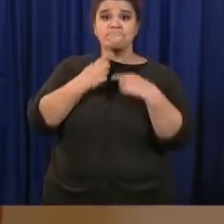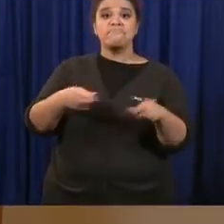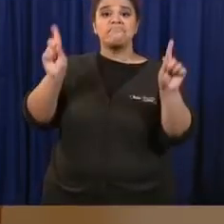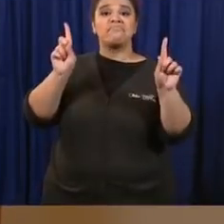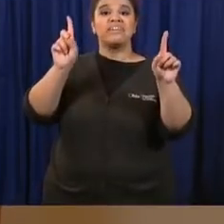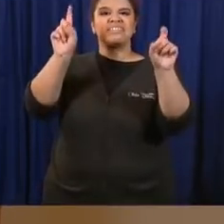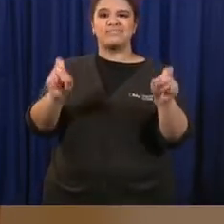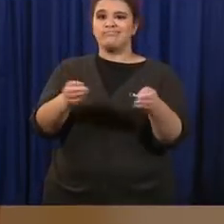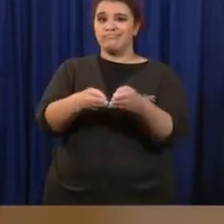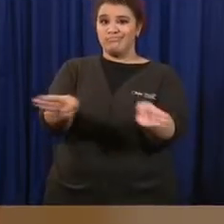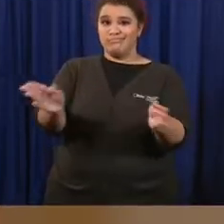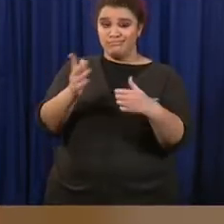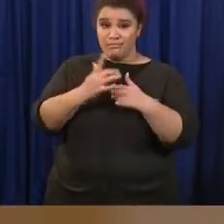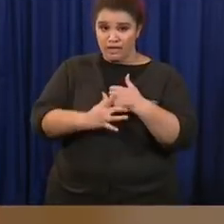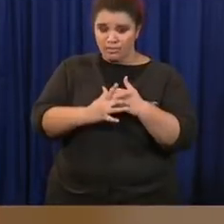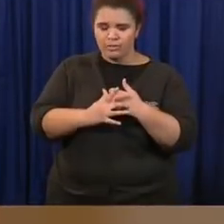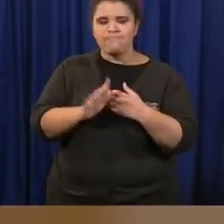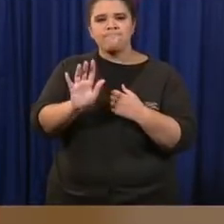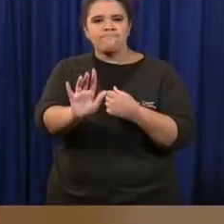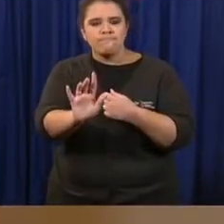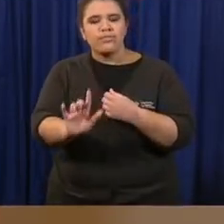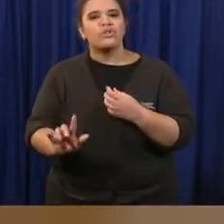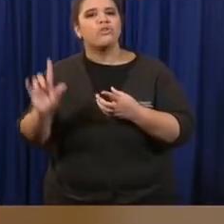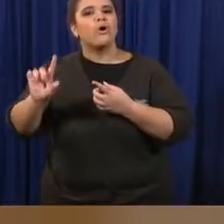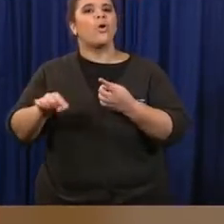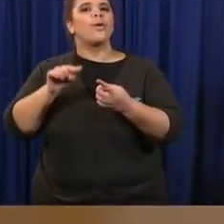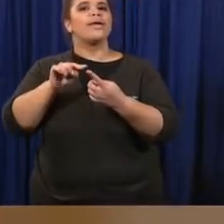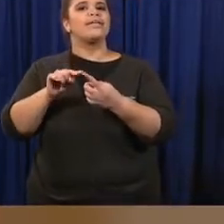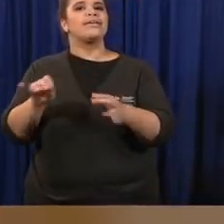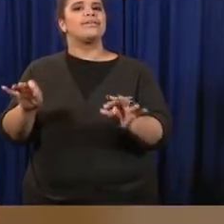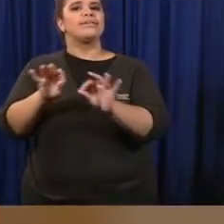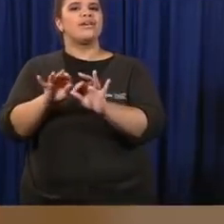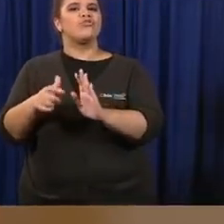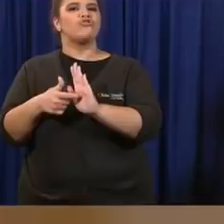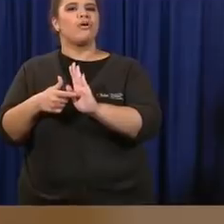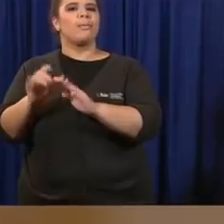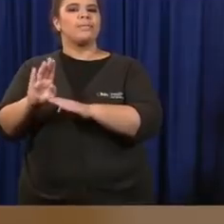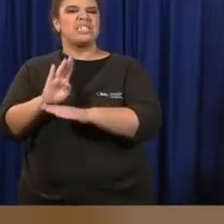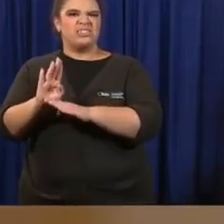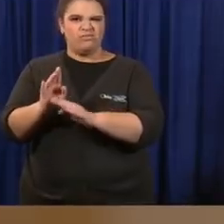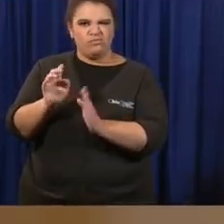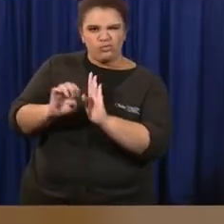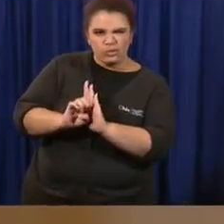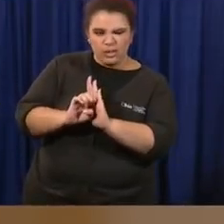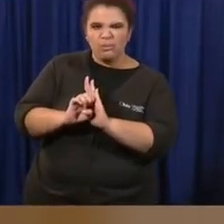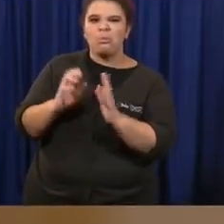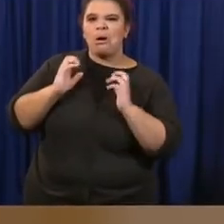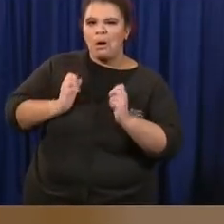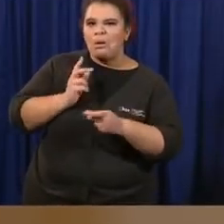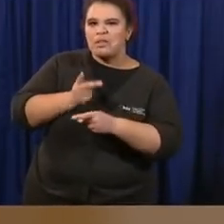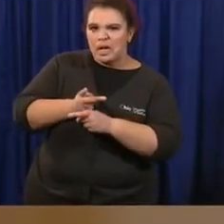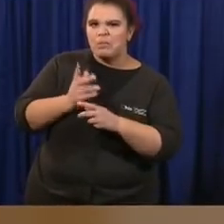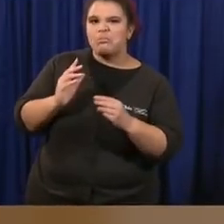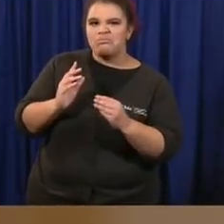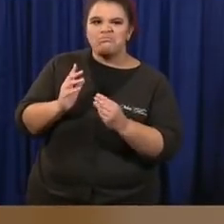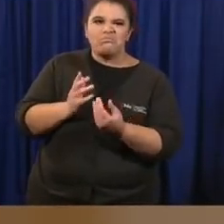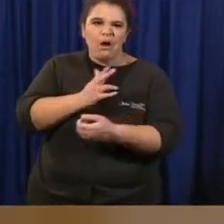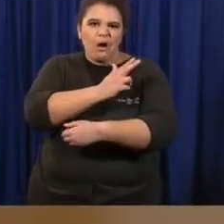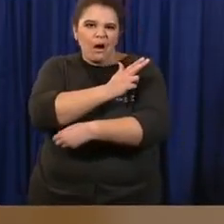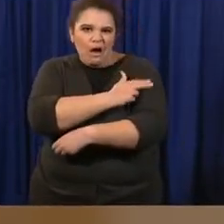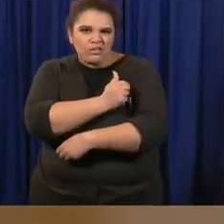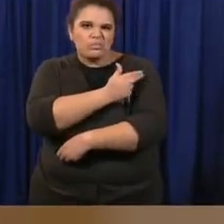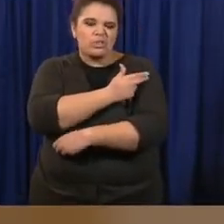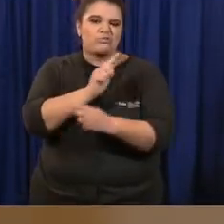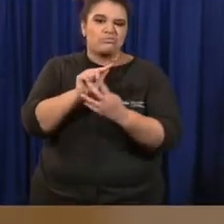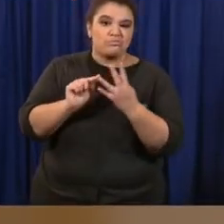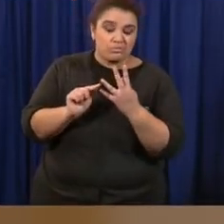when can an essential business today, such as a healthcare provider, know that it's safe to bring back a worker who has stayed home for 2